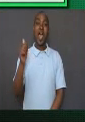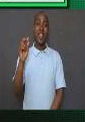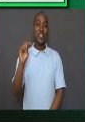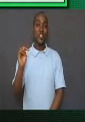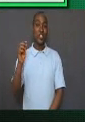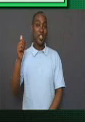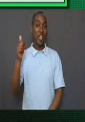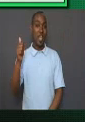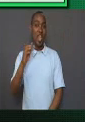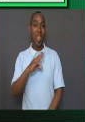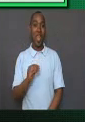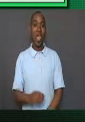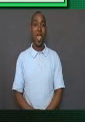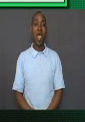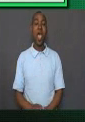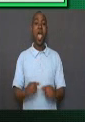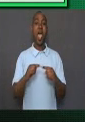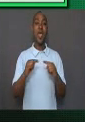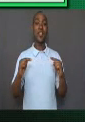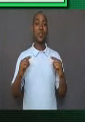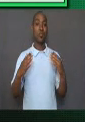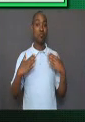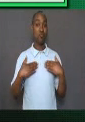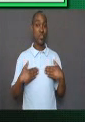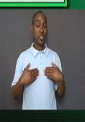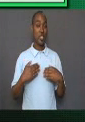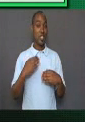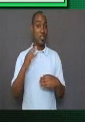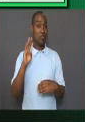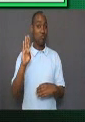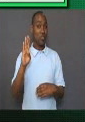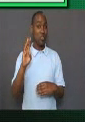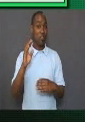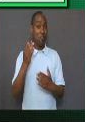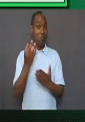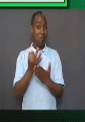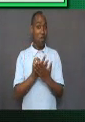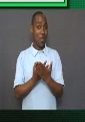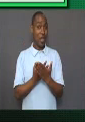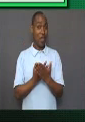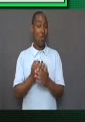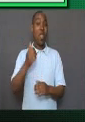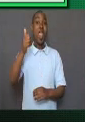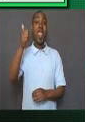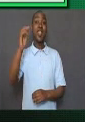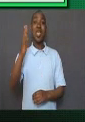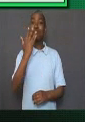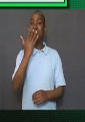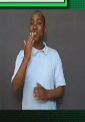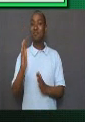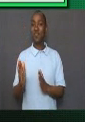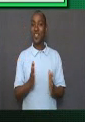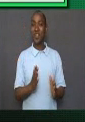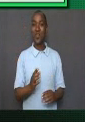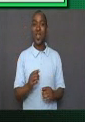and antibody B form type A blood. Antigen B